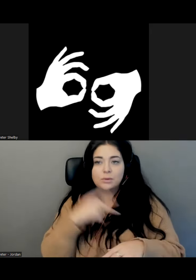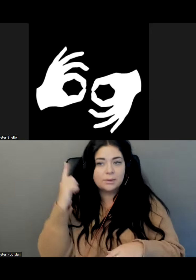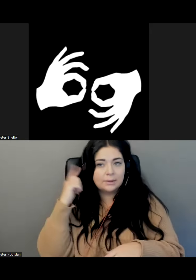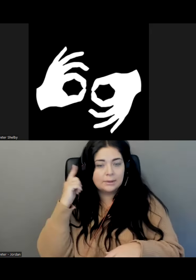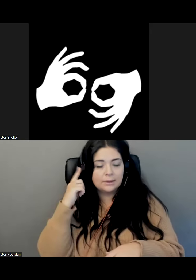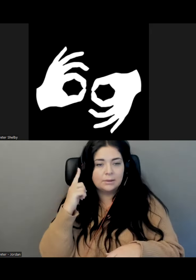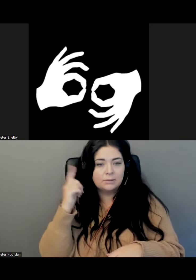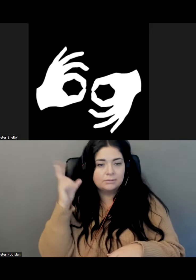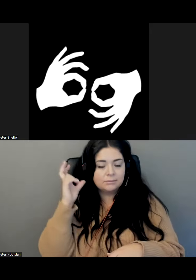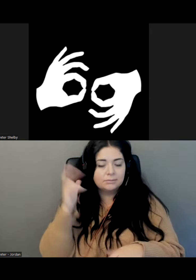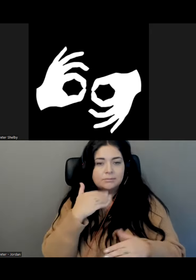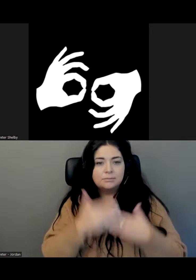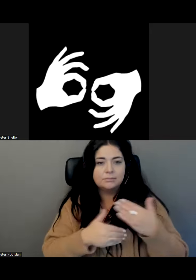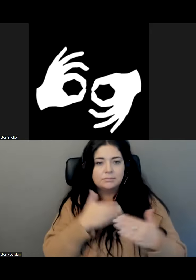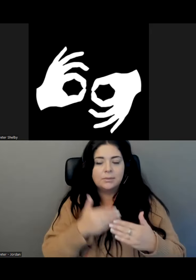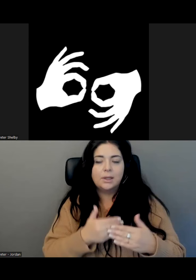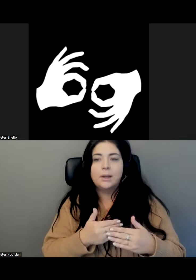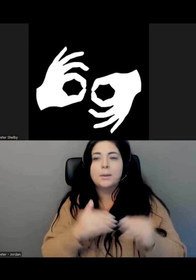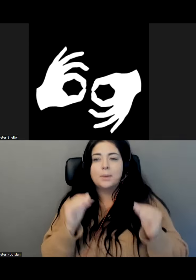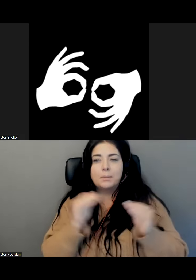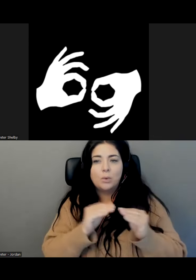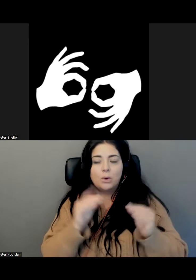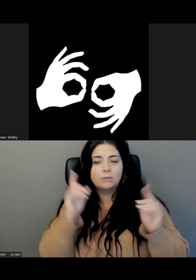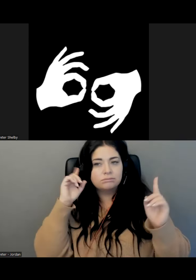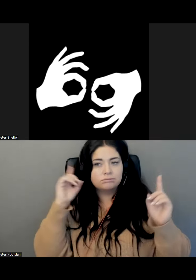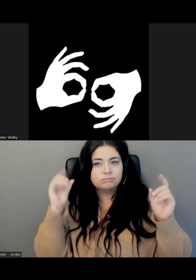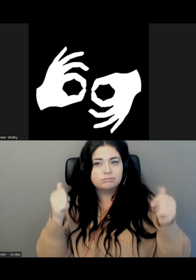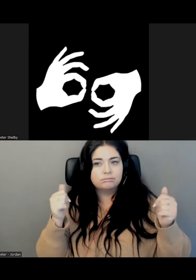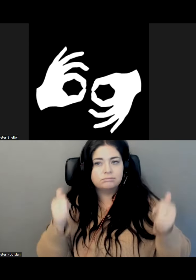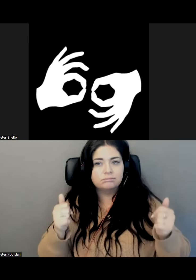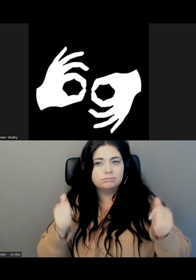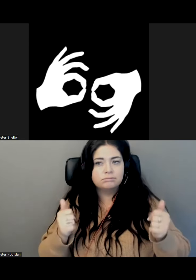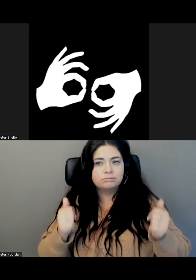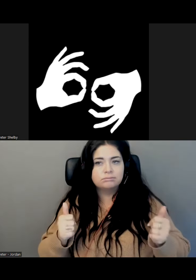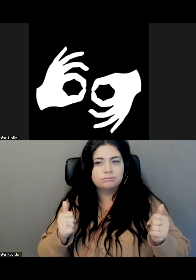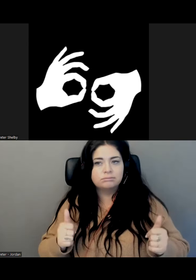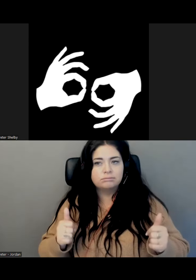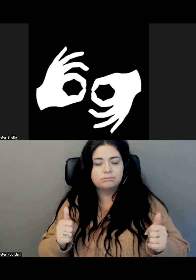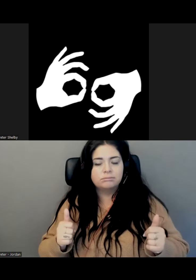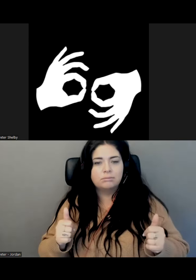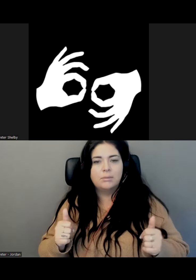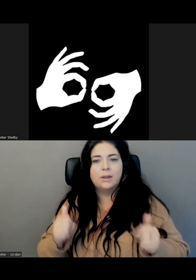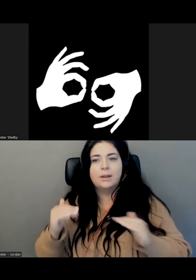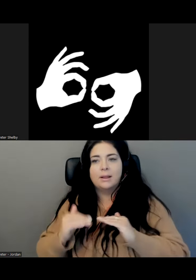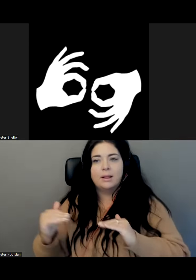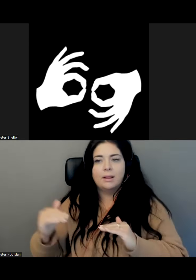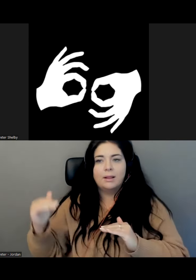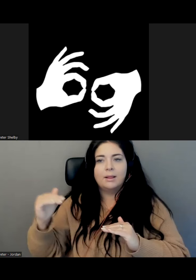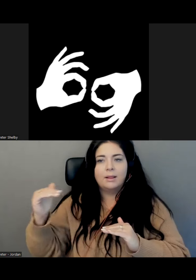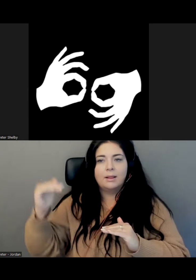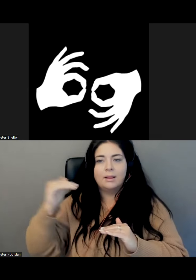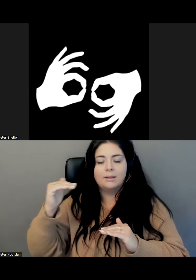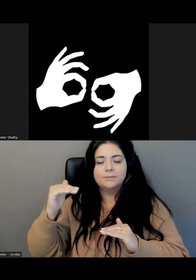each increase in degree of hearing loss from mild to moderate, severe, there's about an